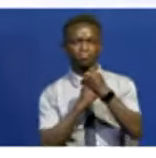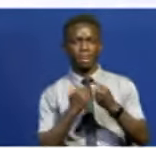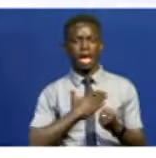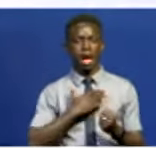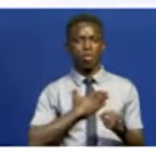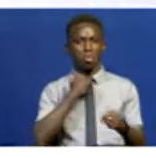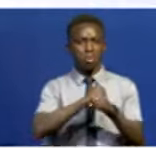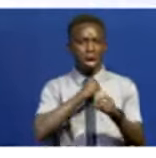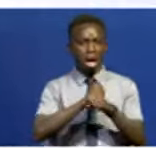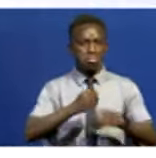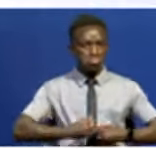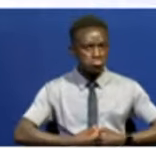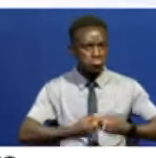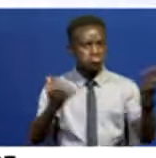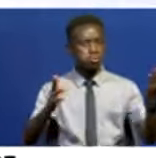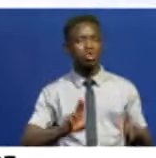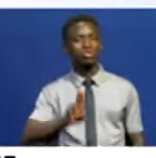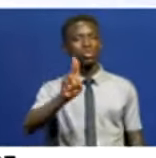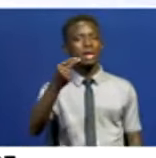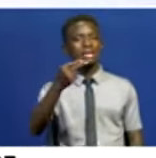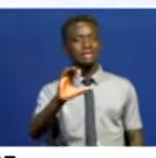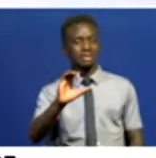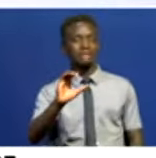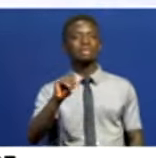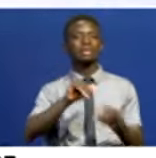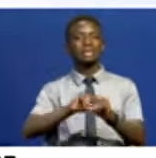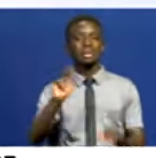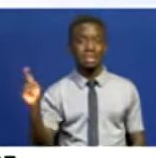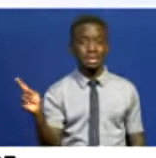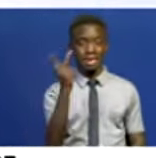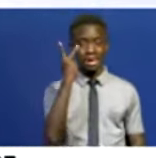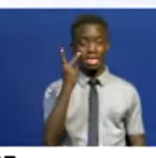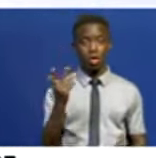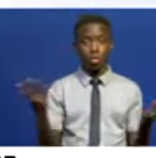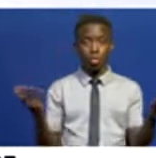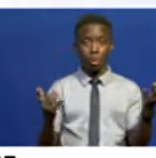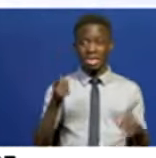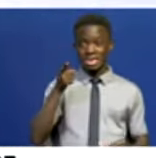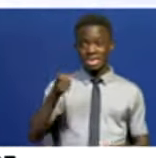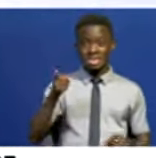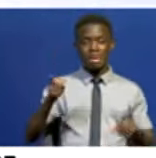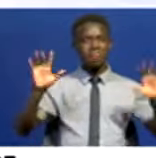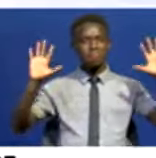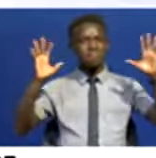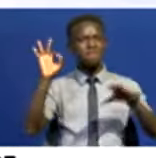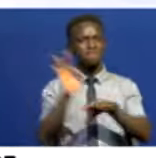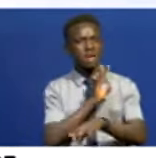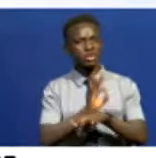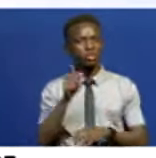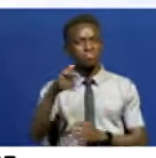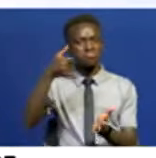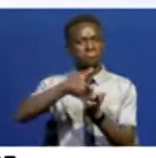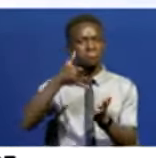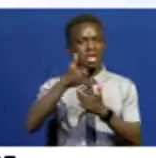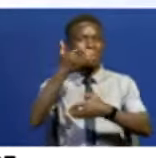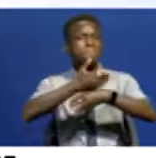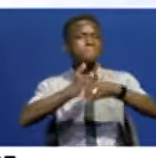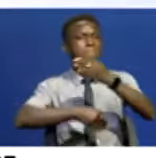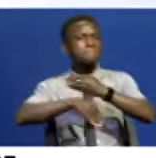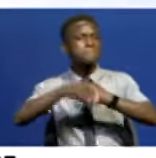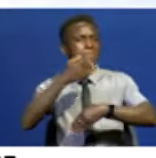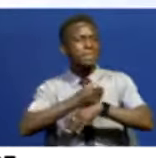universal health coverage in Kenya, which this function is part of the build-up activities towards